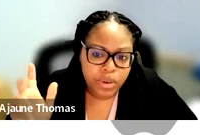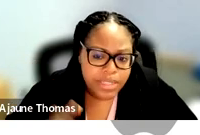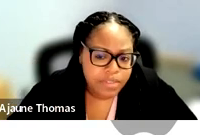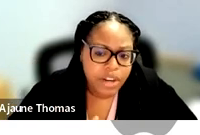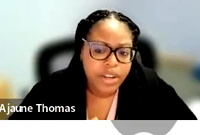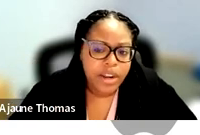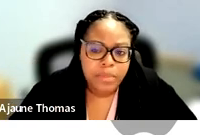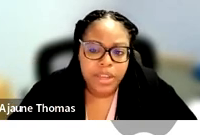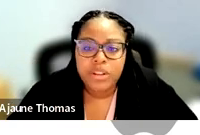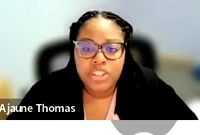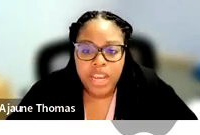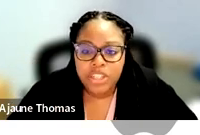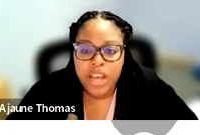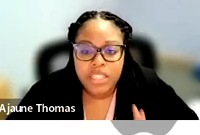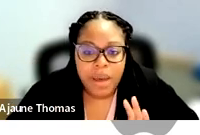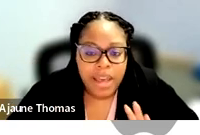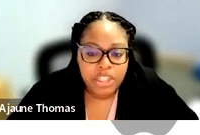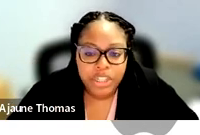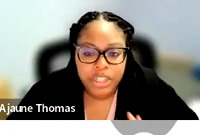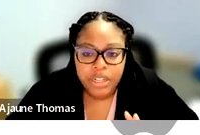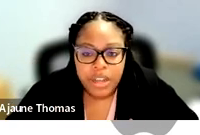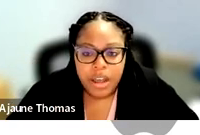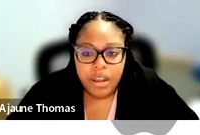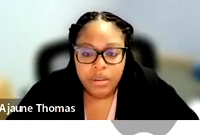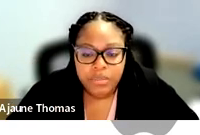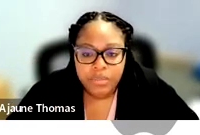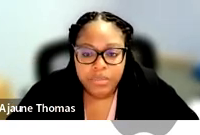the phone instead of turning it up. Like you can change and customize your